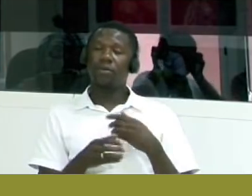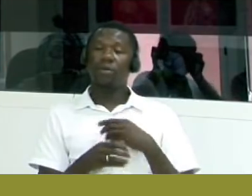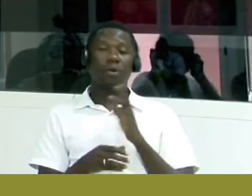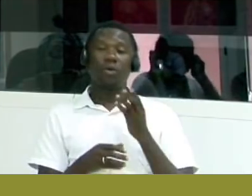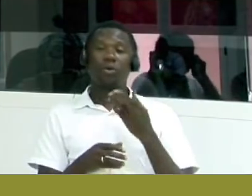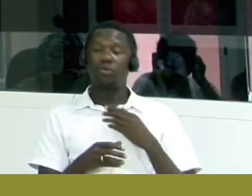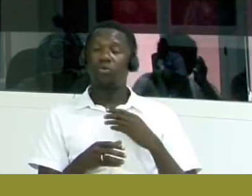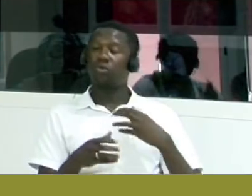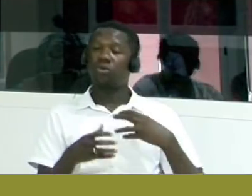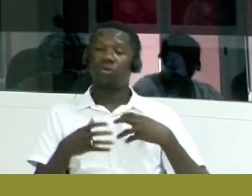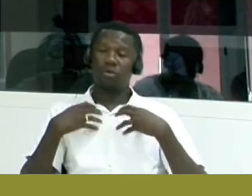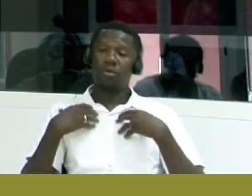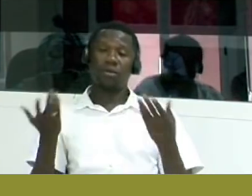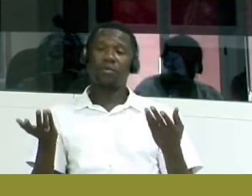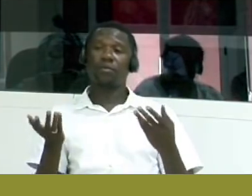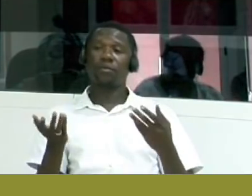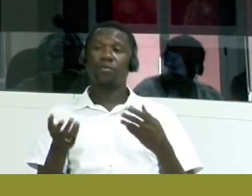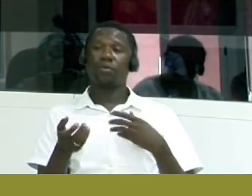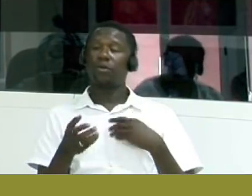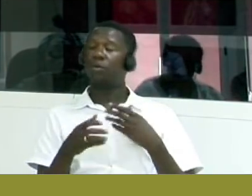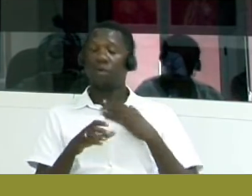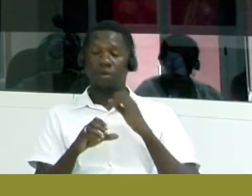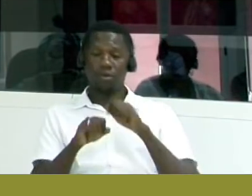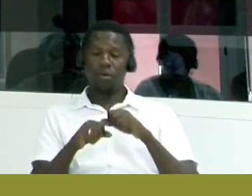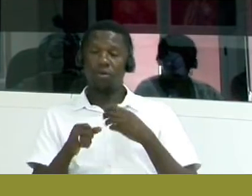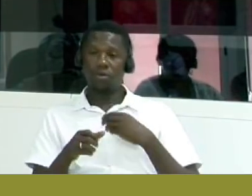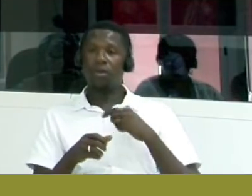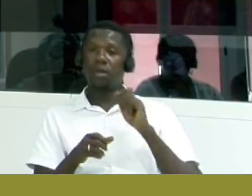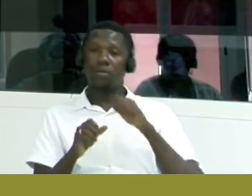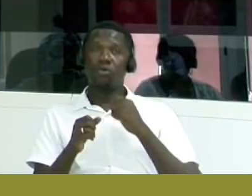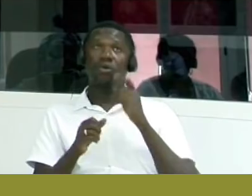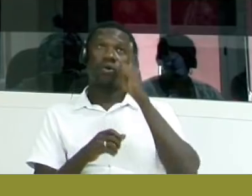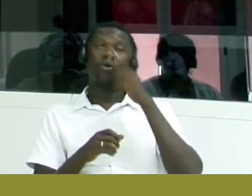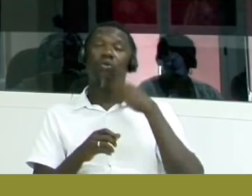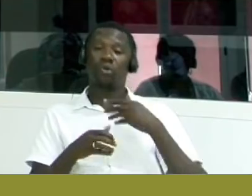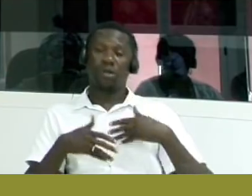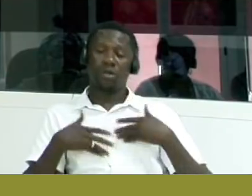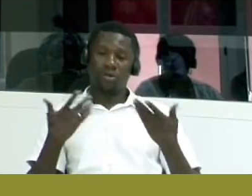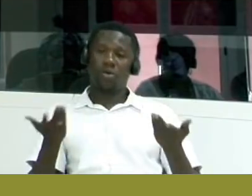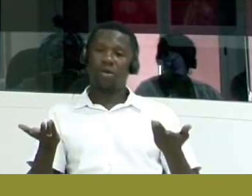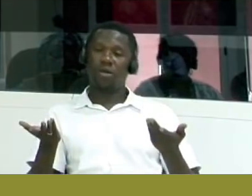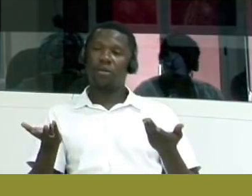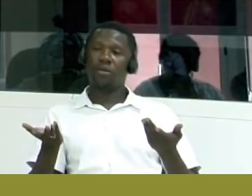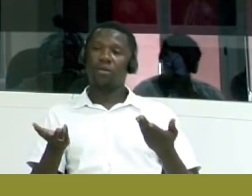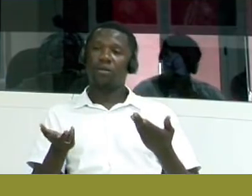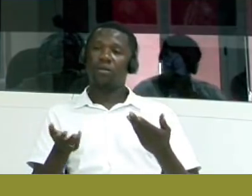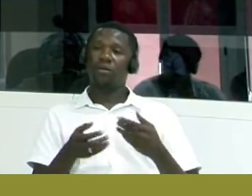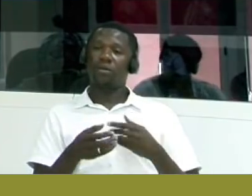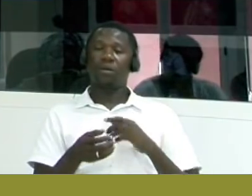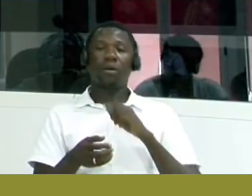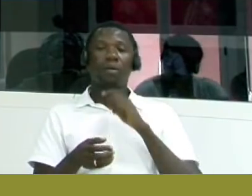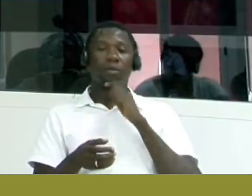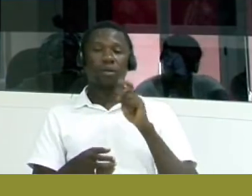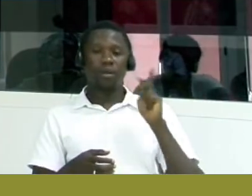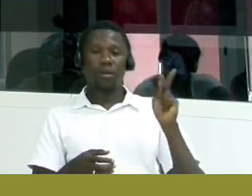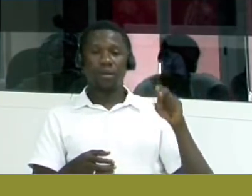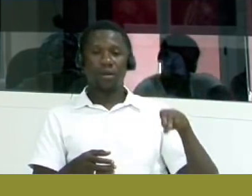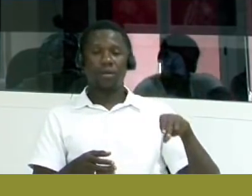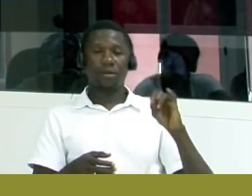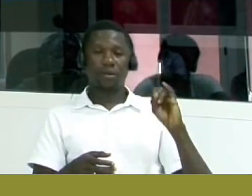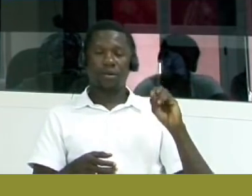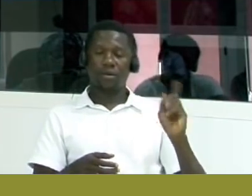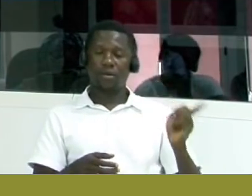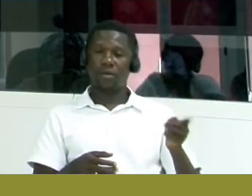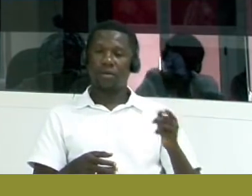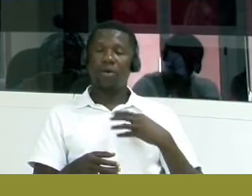I was able, by the grace of God, to enjoy it. Yes, but I'm not complaining. Mr. King, I would insist that you answer this question. We want you